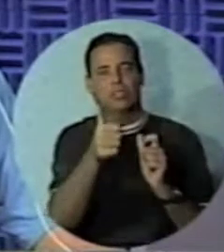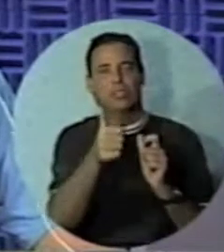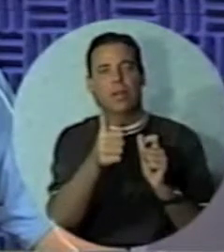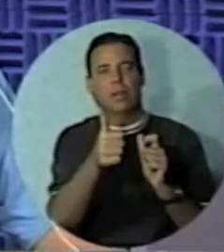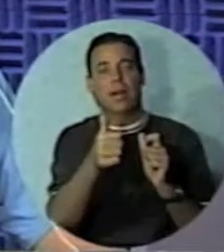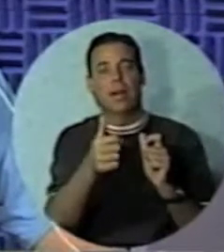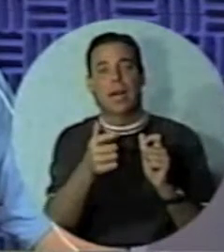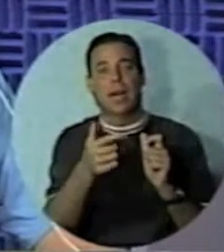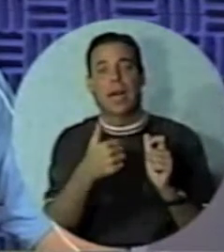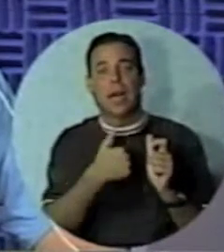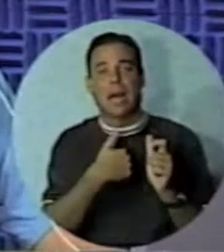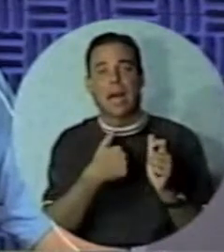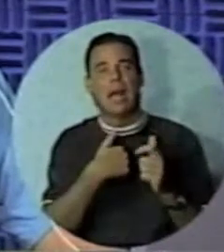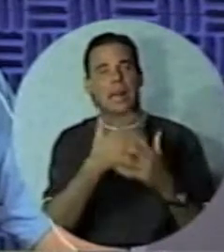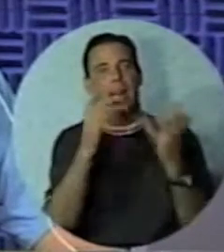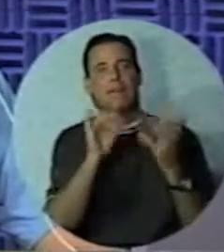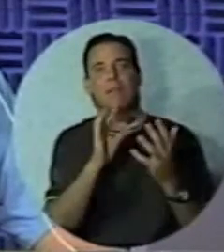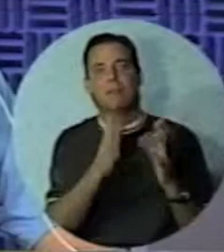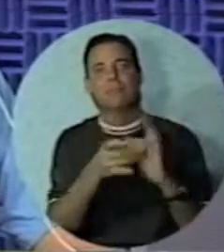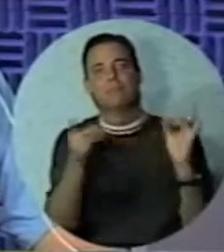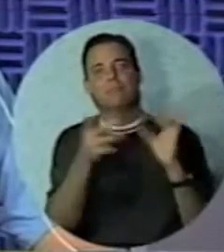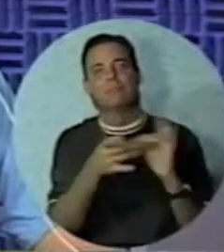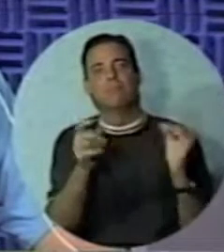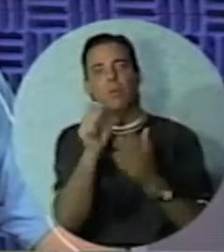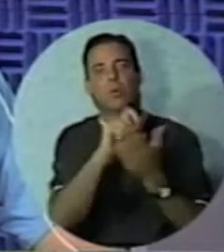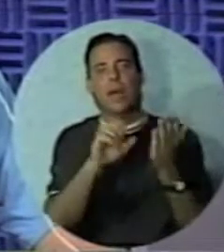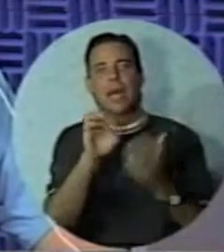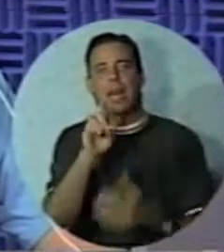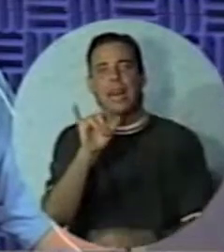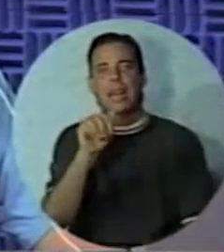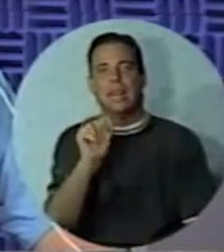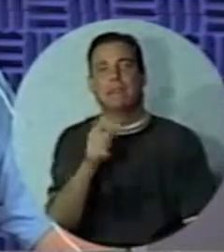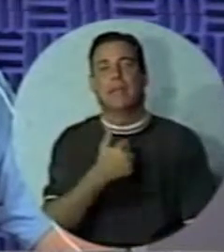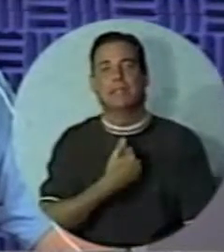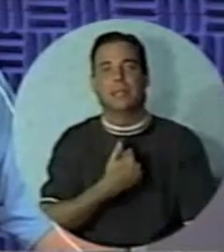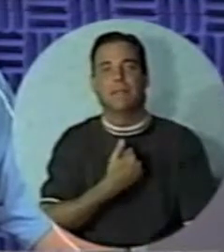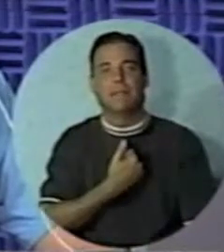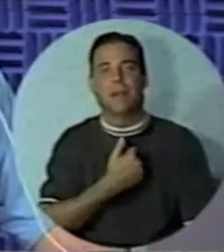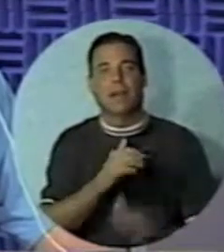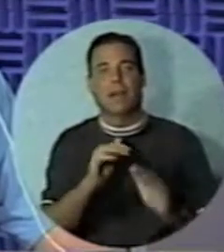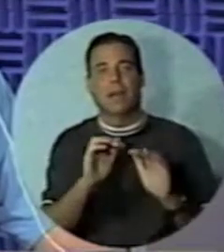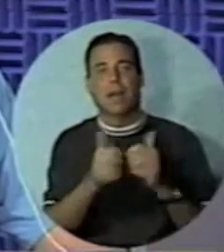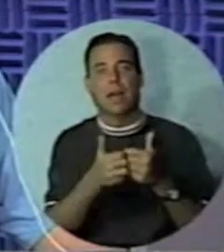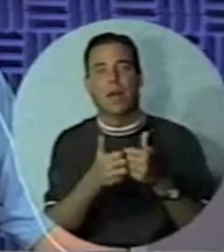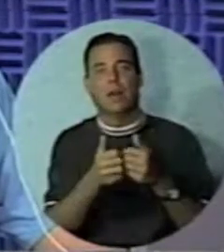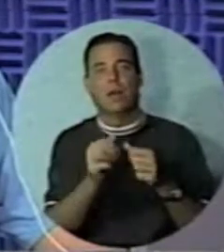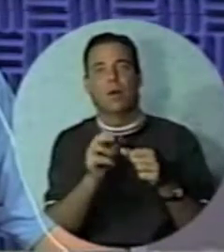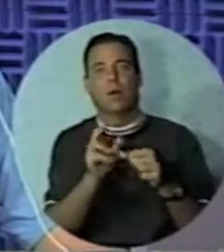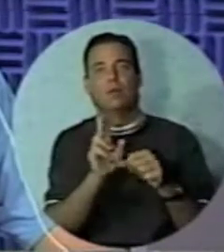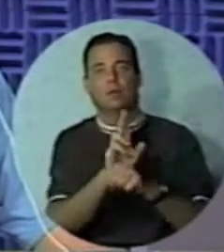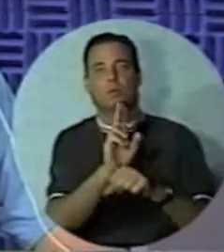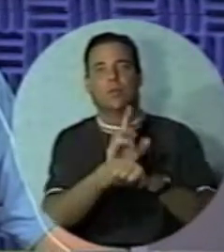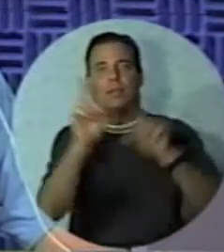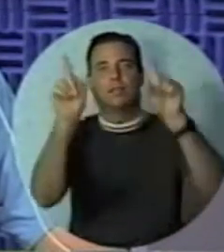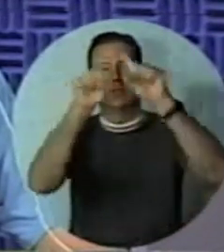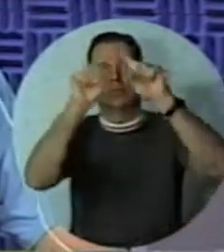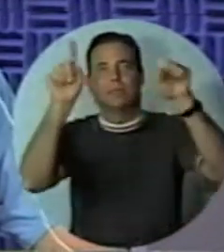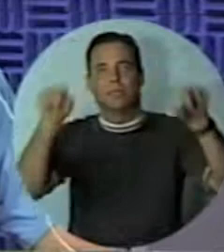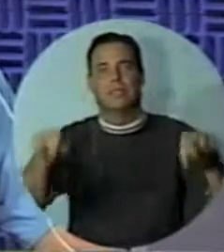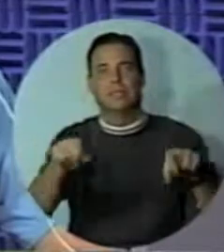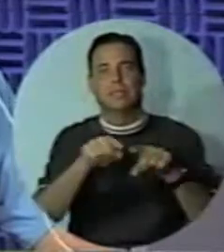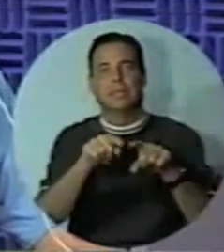do, on a lot of my manuscripts, I do all the editing with the onboard screenboard, and